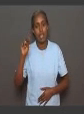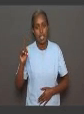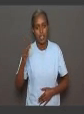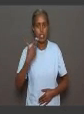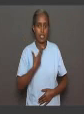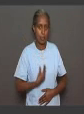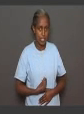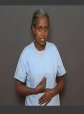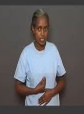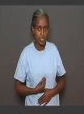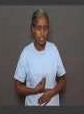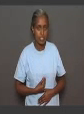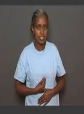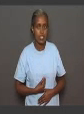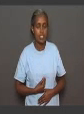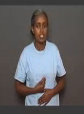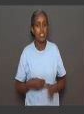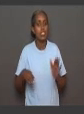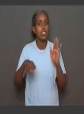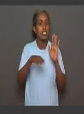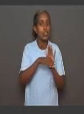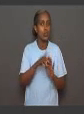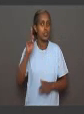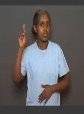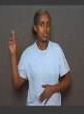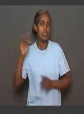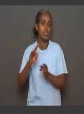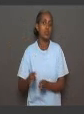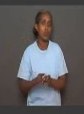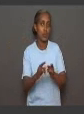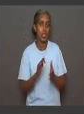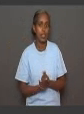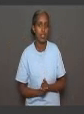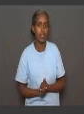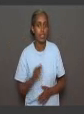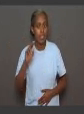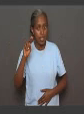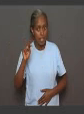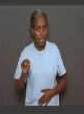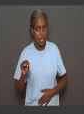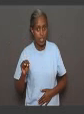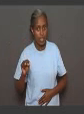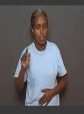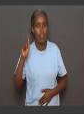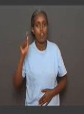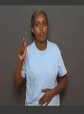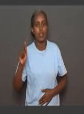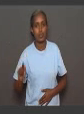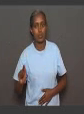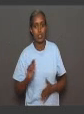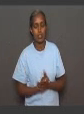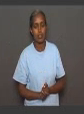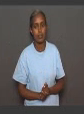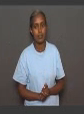elements is denoted this way, as an n factorial.